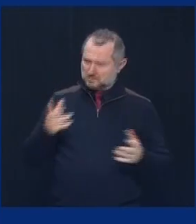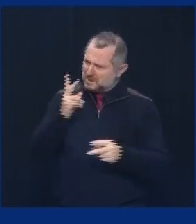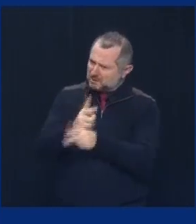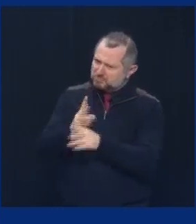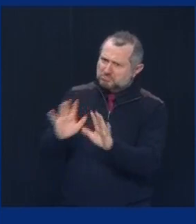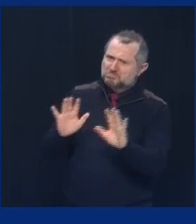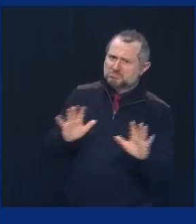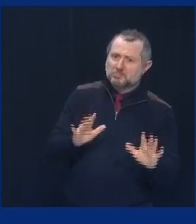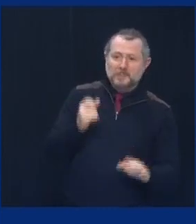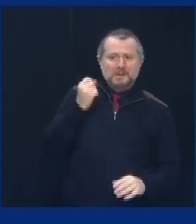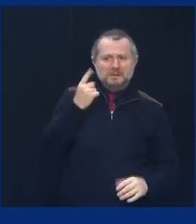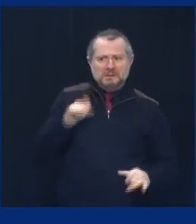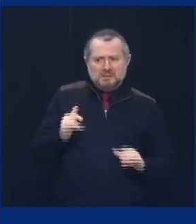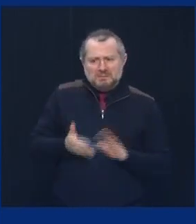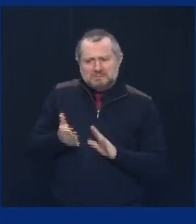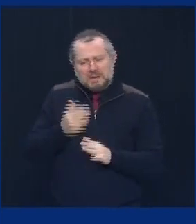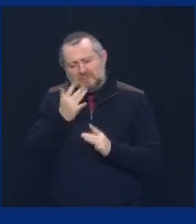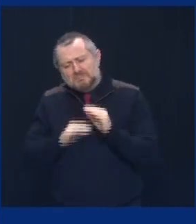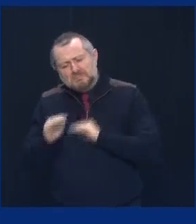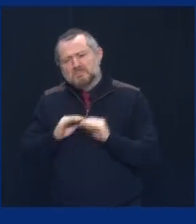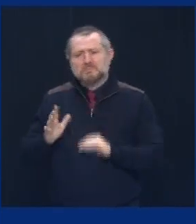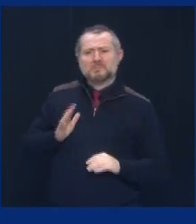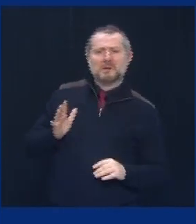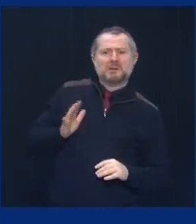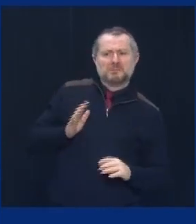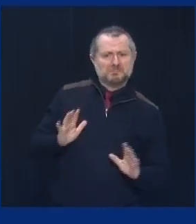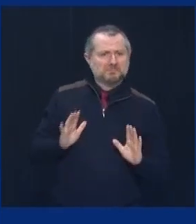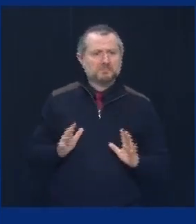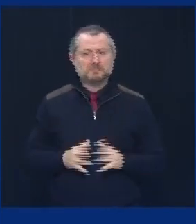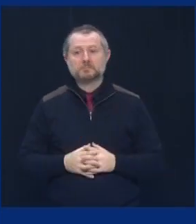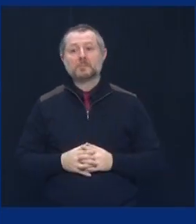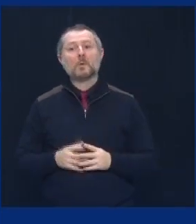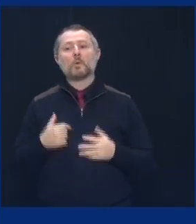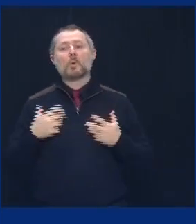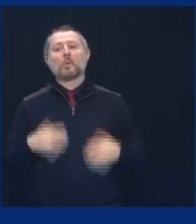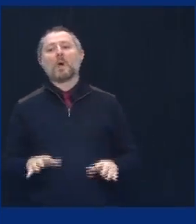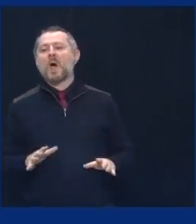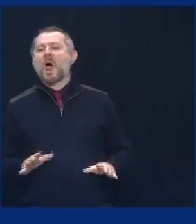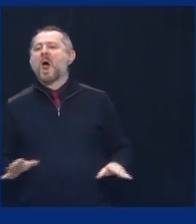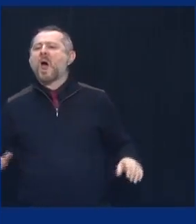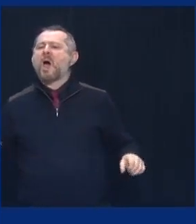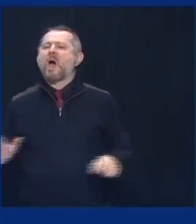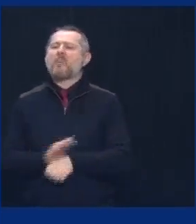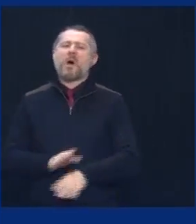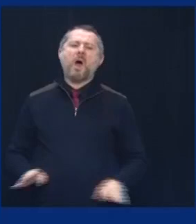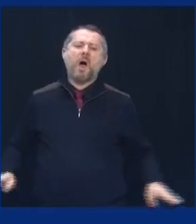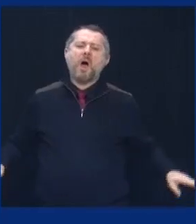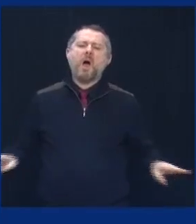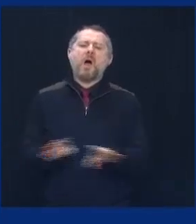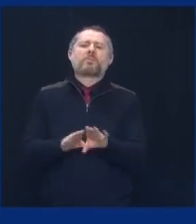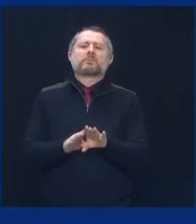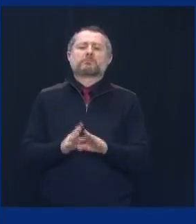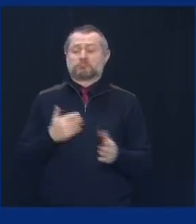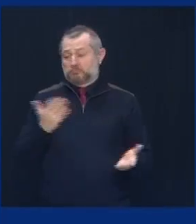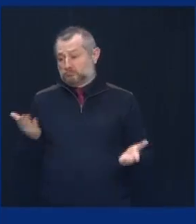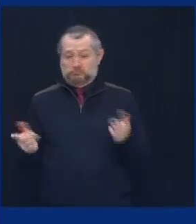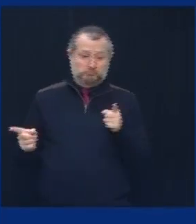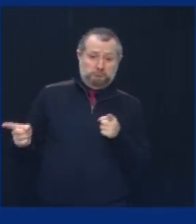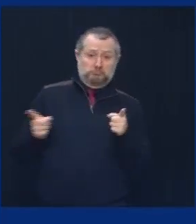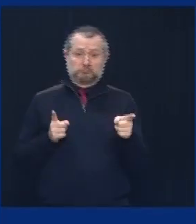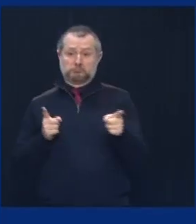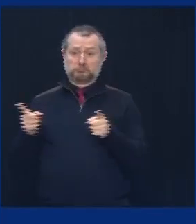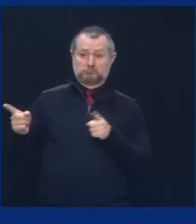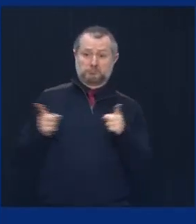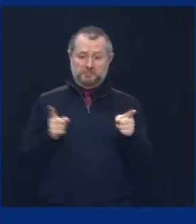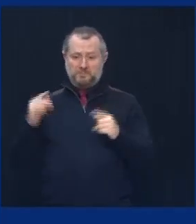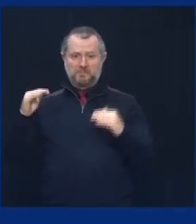dining, we're running the risk of total shutdown. You know, that balance, we're not living